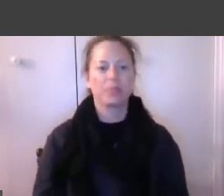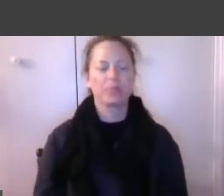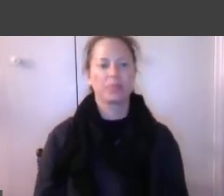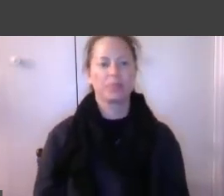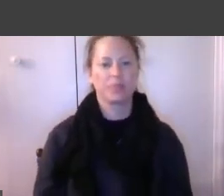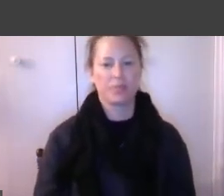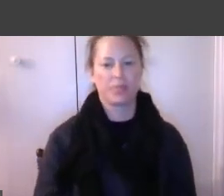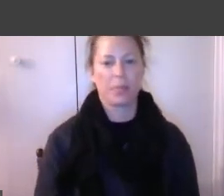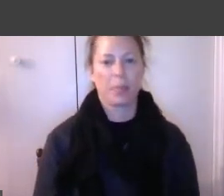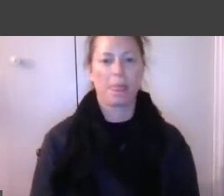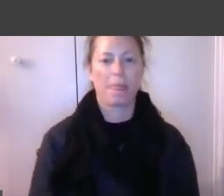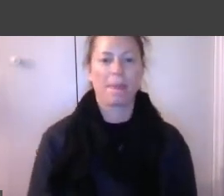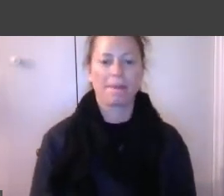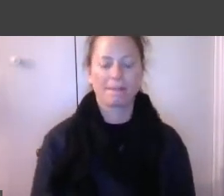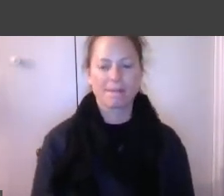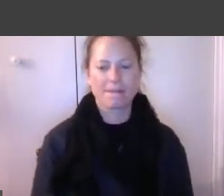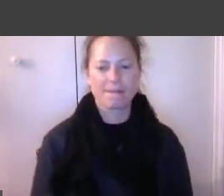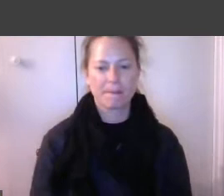Next slide.